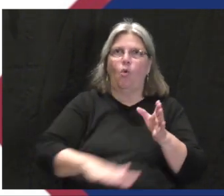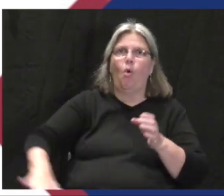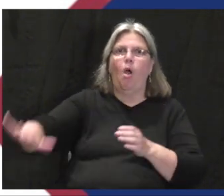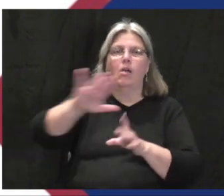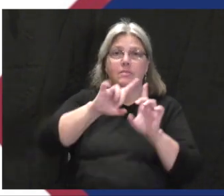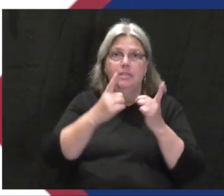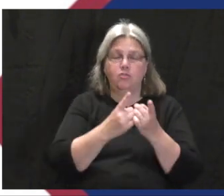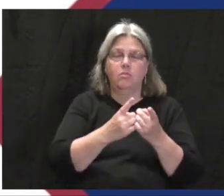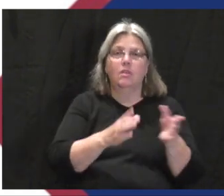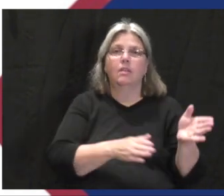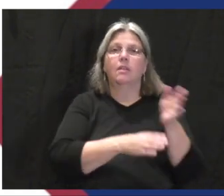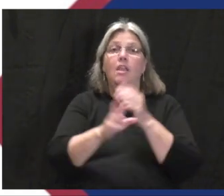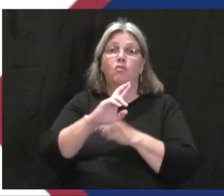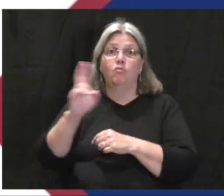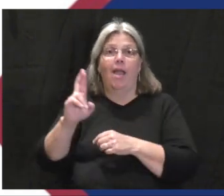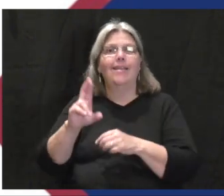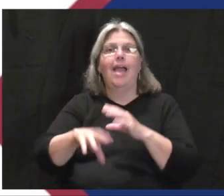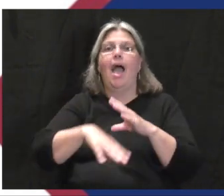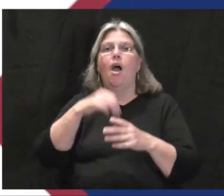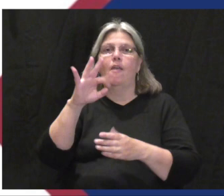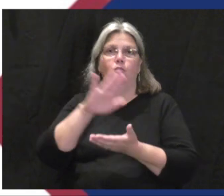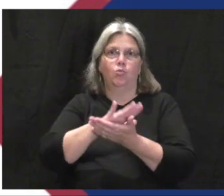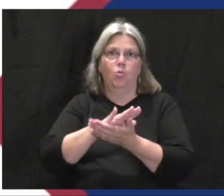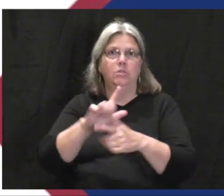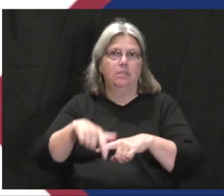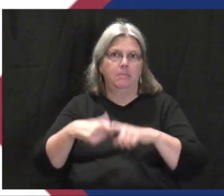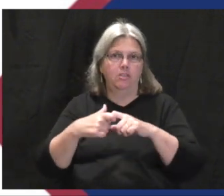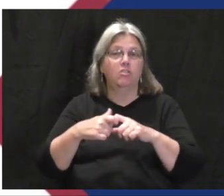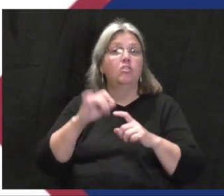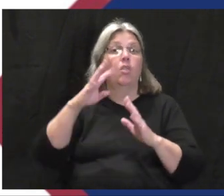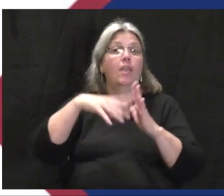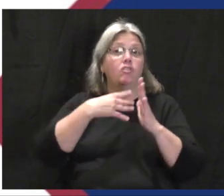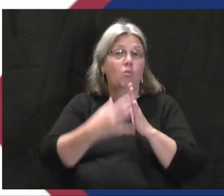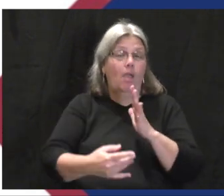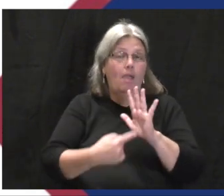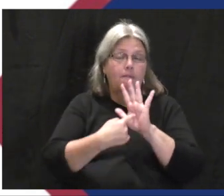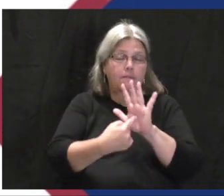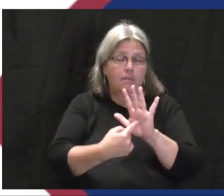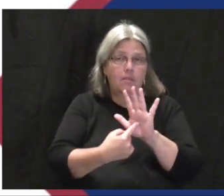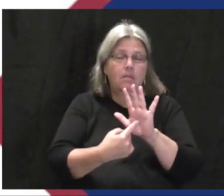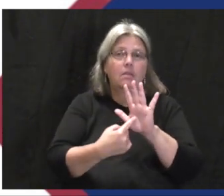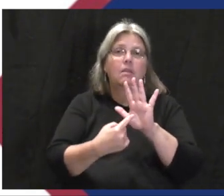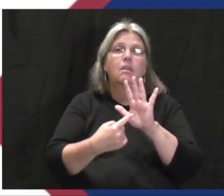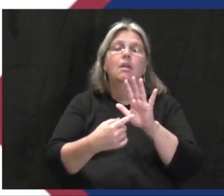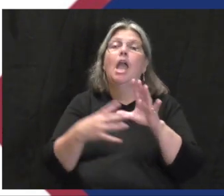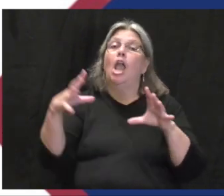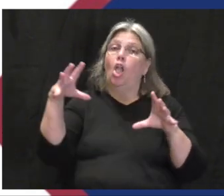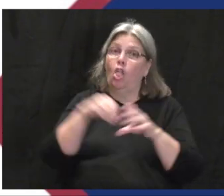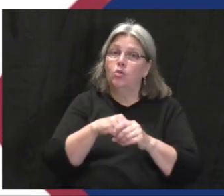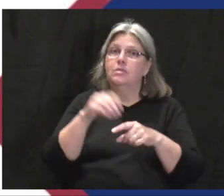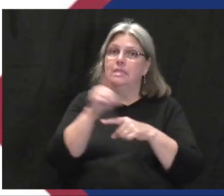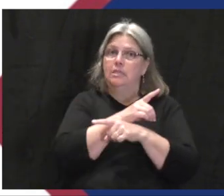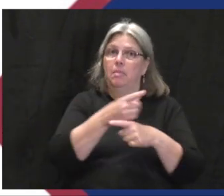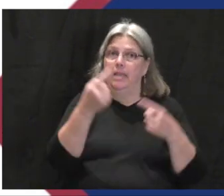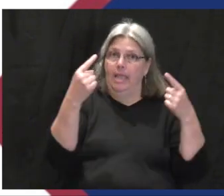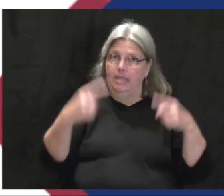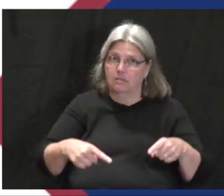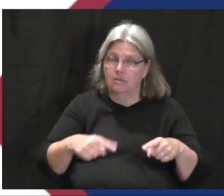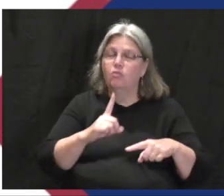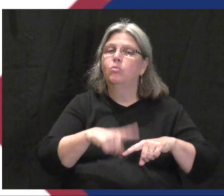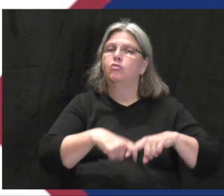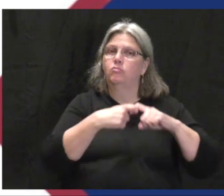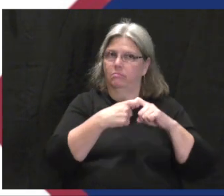out-of-school suspensions. And so just so you know, on this graph, what we're doing is we're counting disciplinary incidents that result in a suspension,